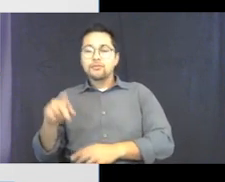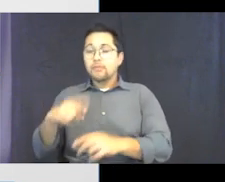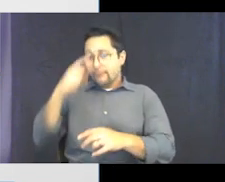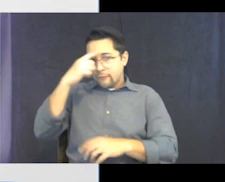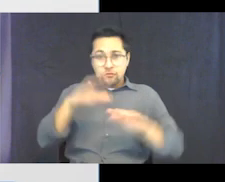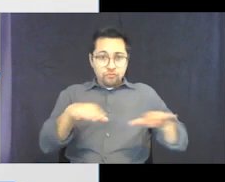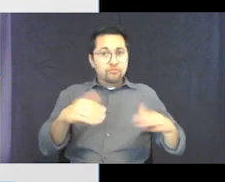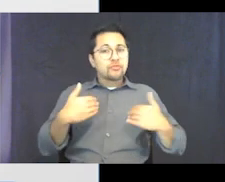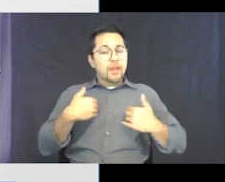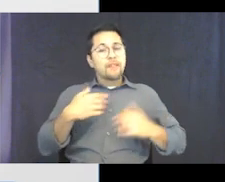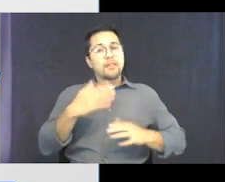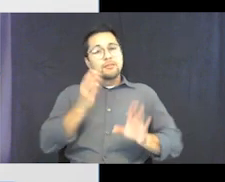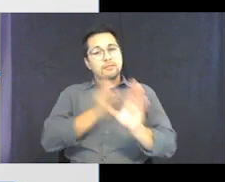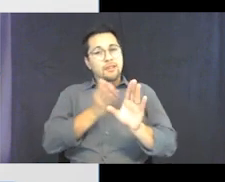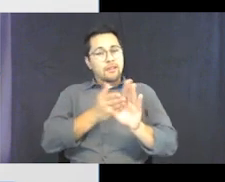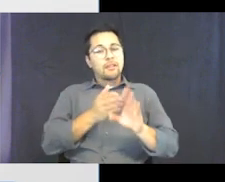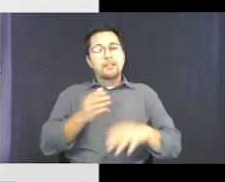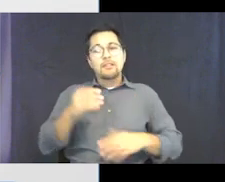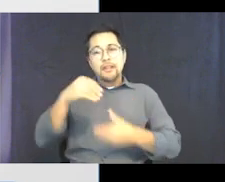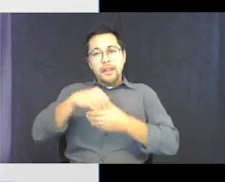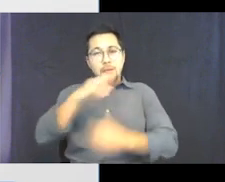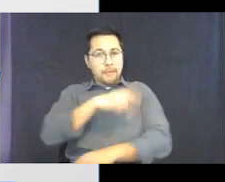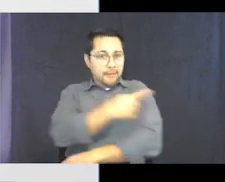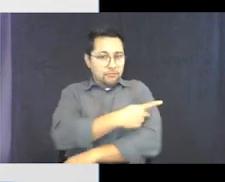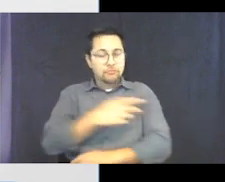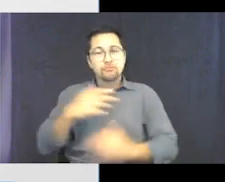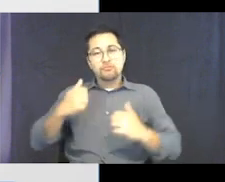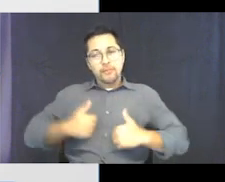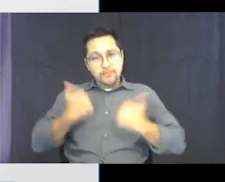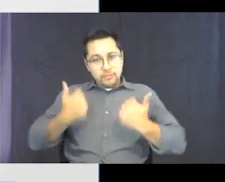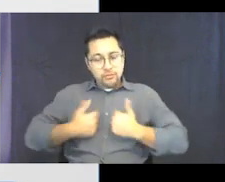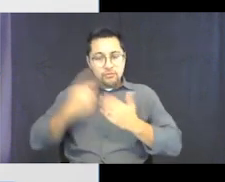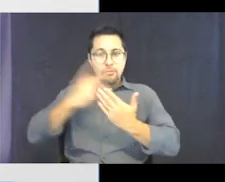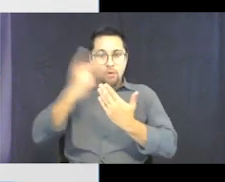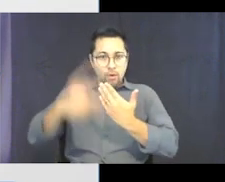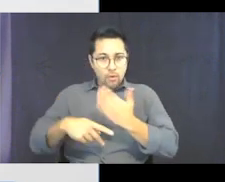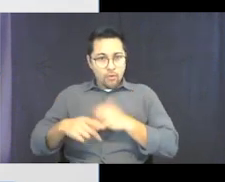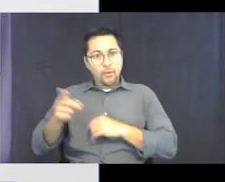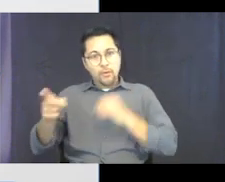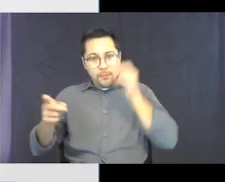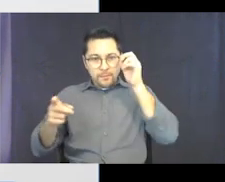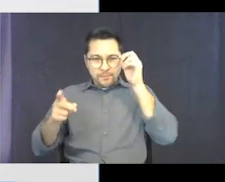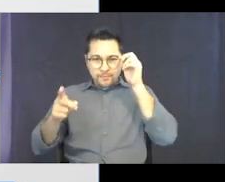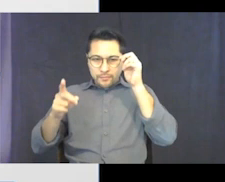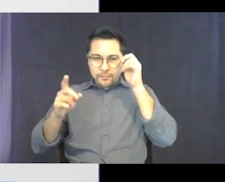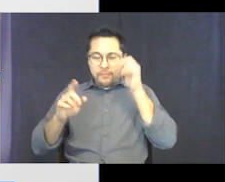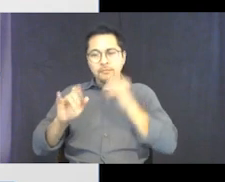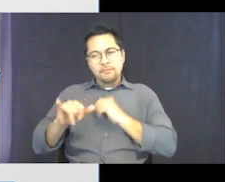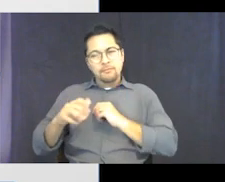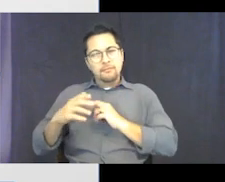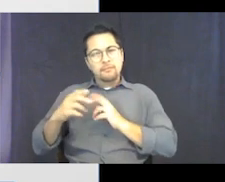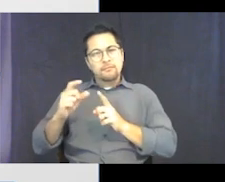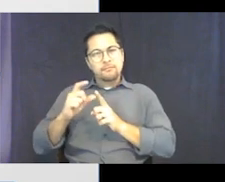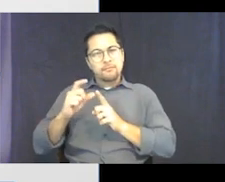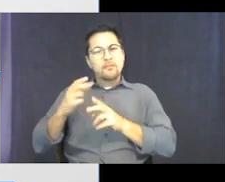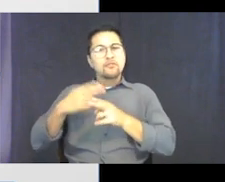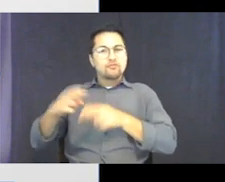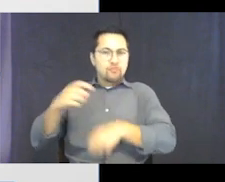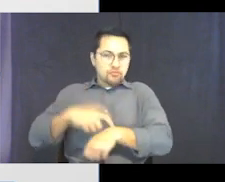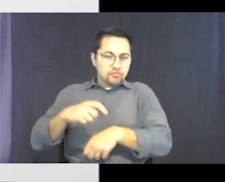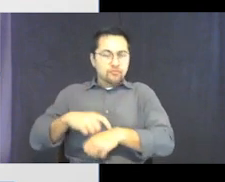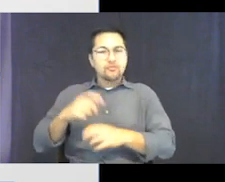the Psychiatric Inpatient Residential Program, also known as SIP, which is a short-term